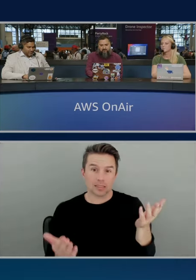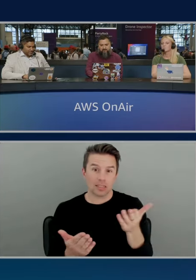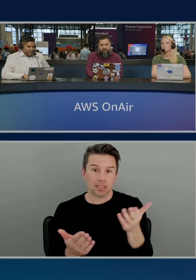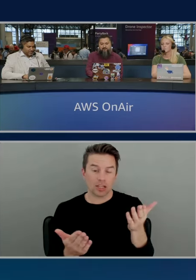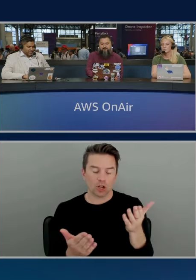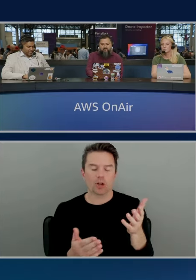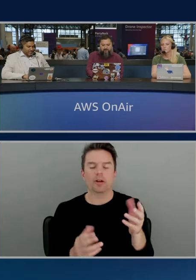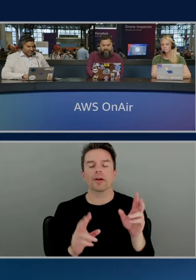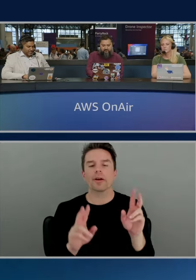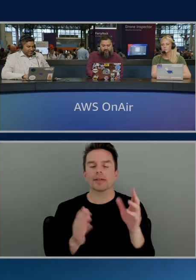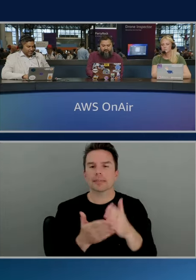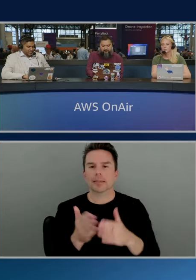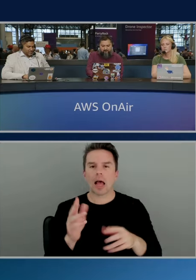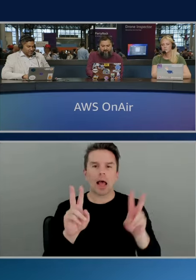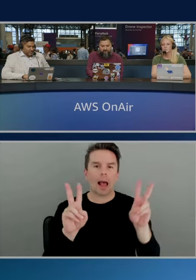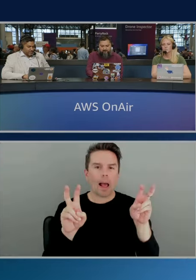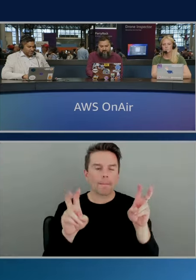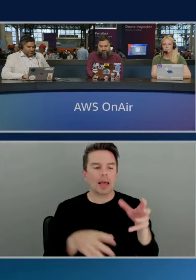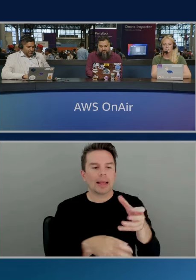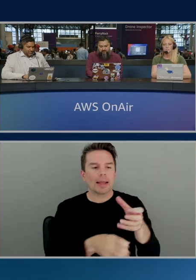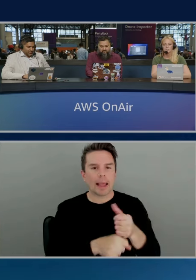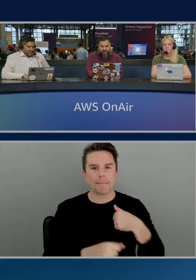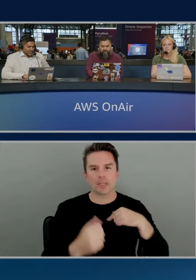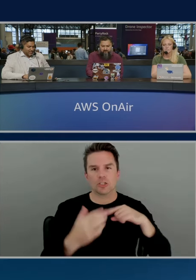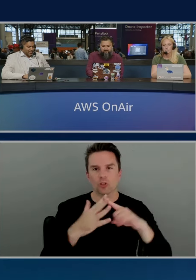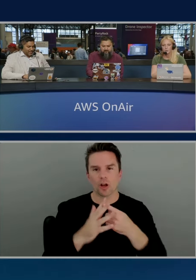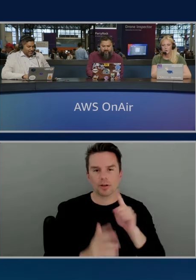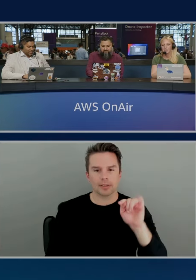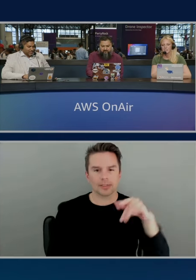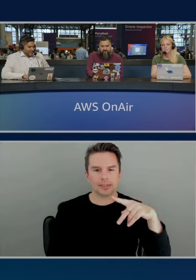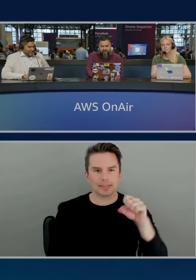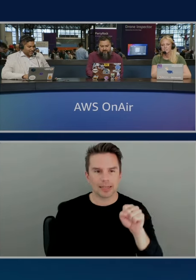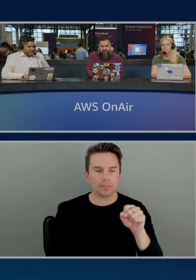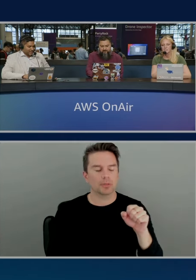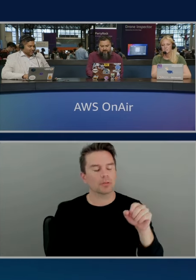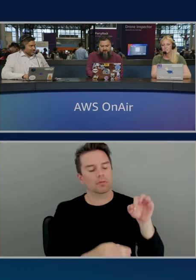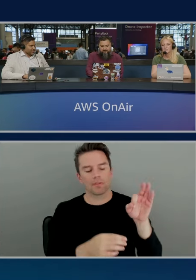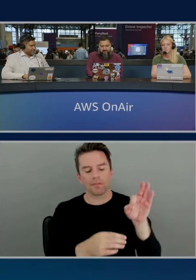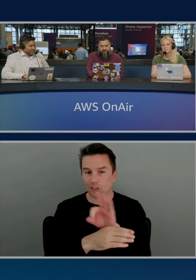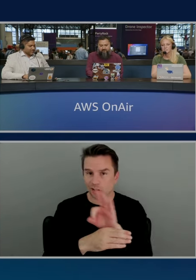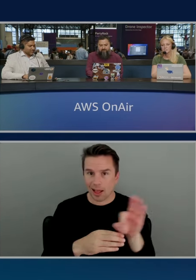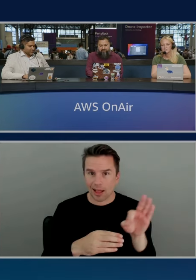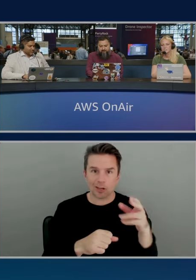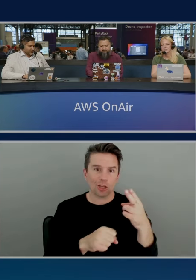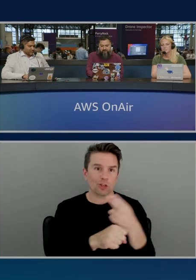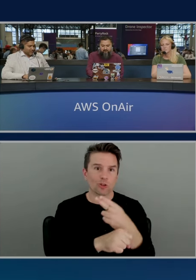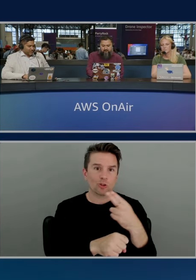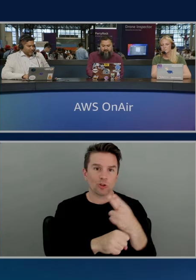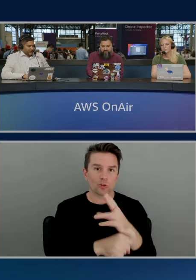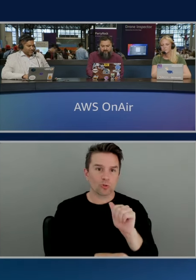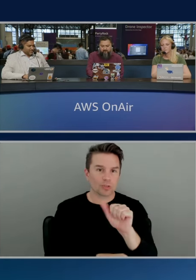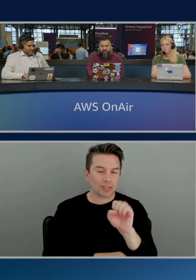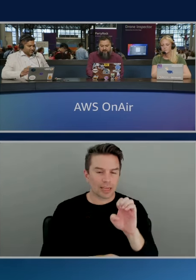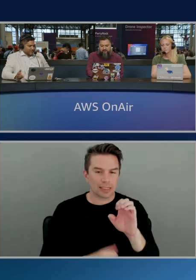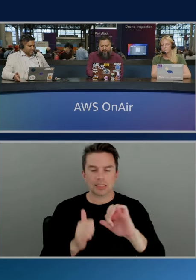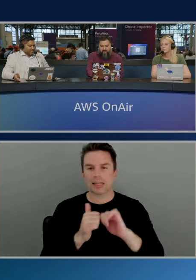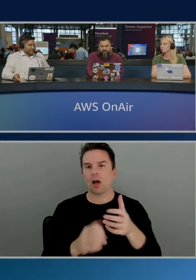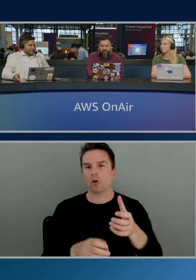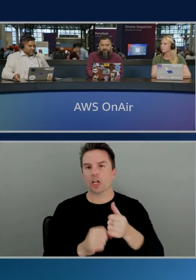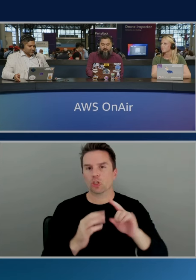tips in terms of the functionality, in terms of what the use cases are, and actually how to actually get started within the console to create